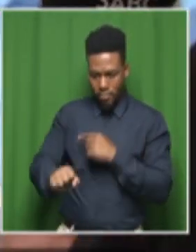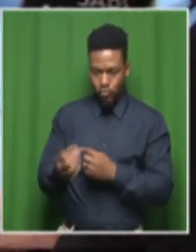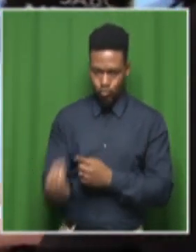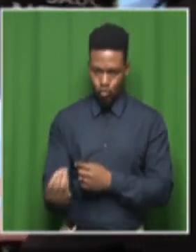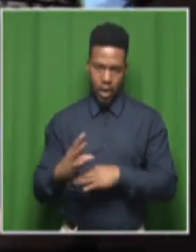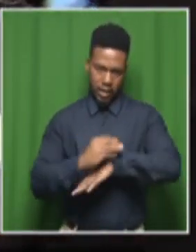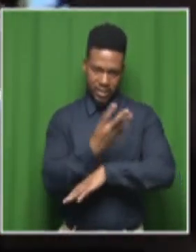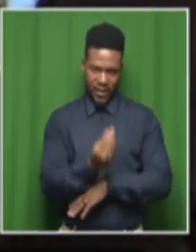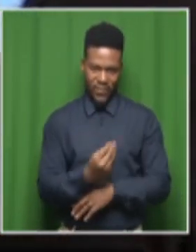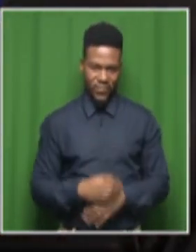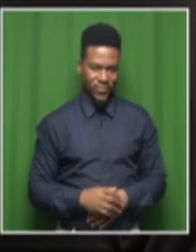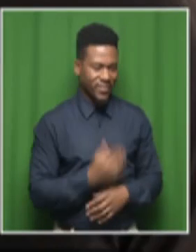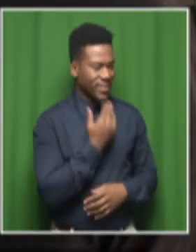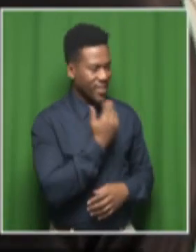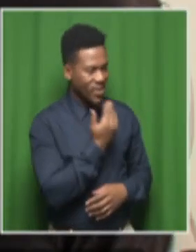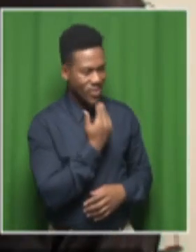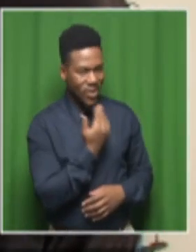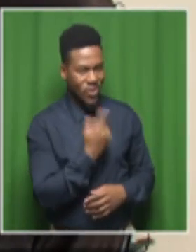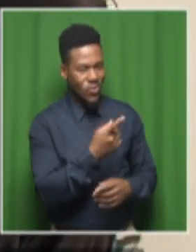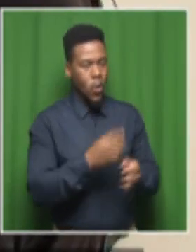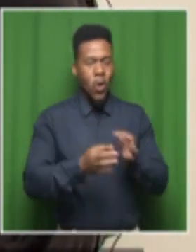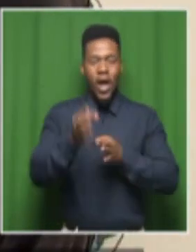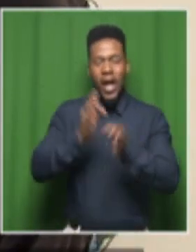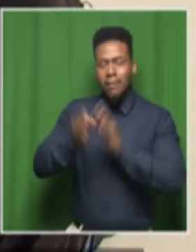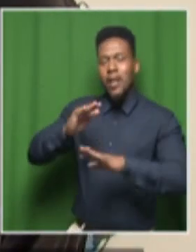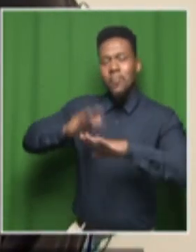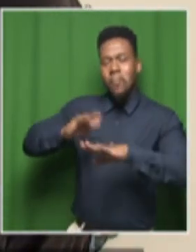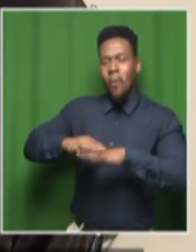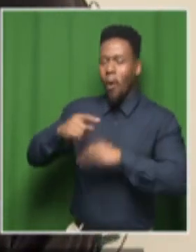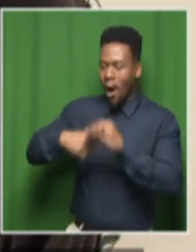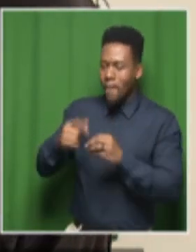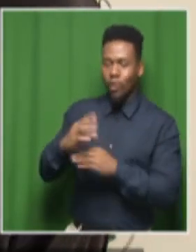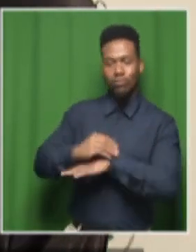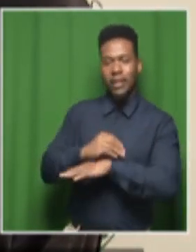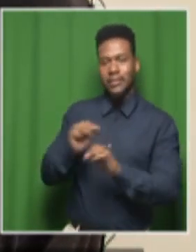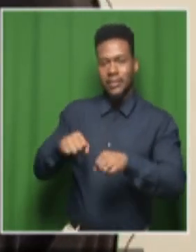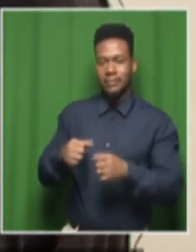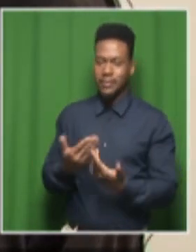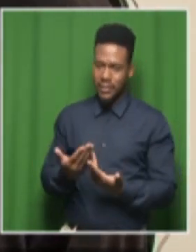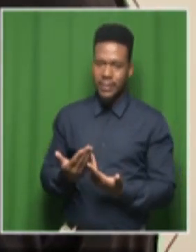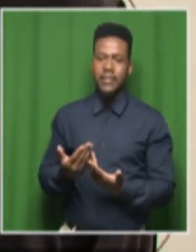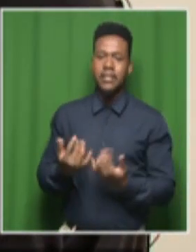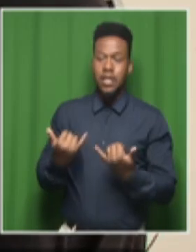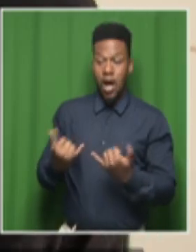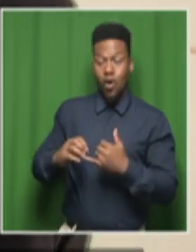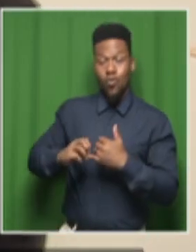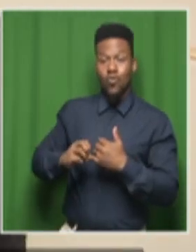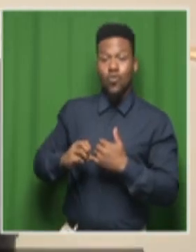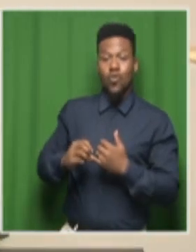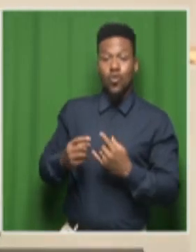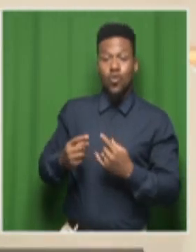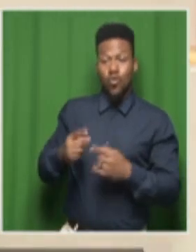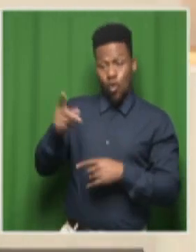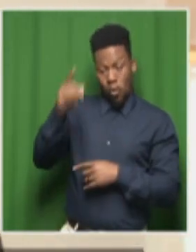you for joining us at this hour and for shedding more light on, interventions that obviously are underway with regard to childhood cancers.